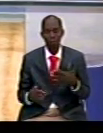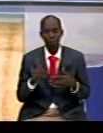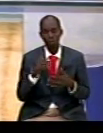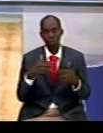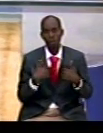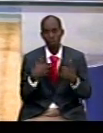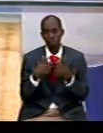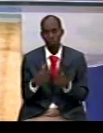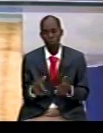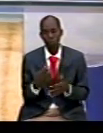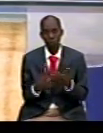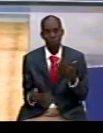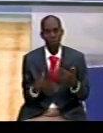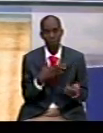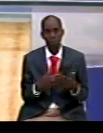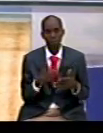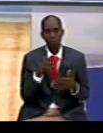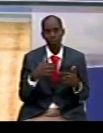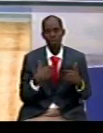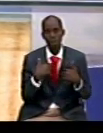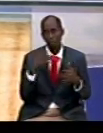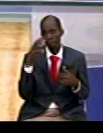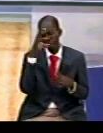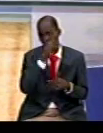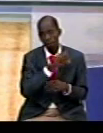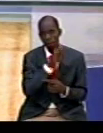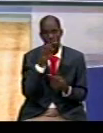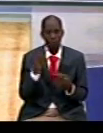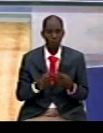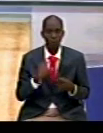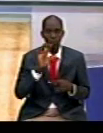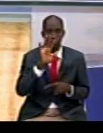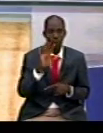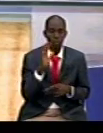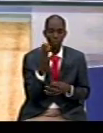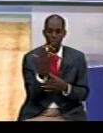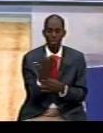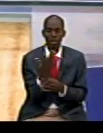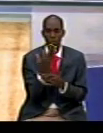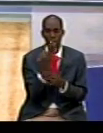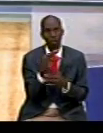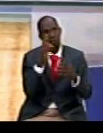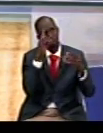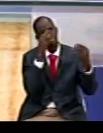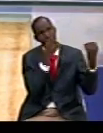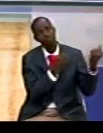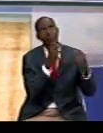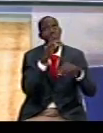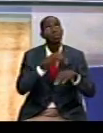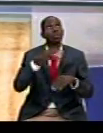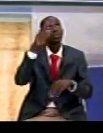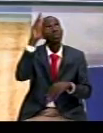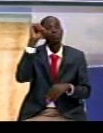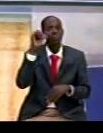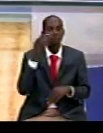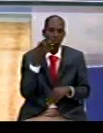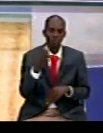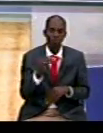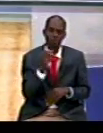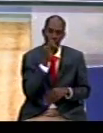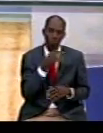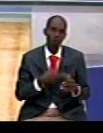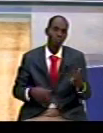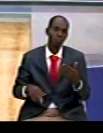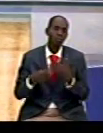whatever you have missed, when your hand of faith touches him, there is